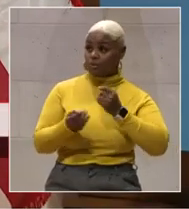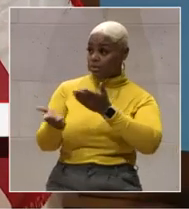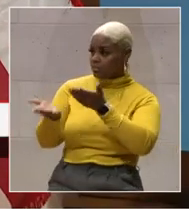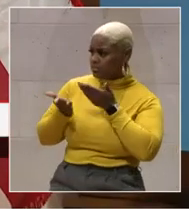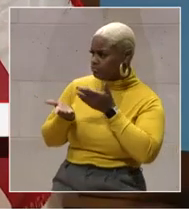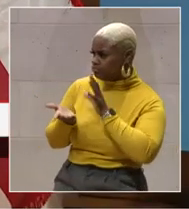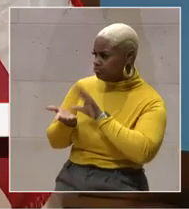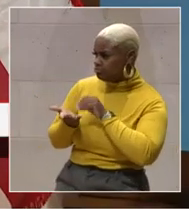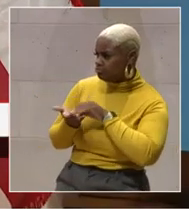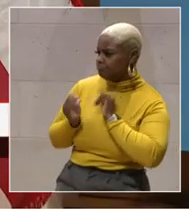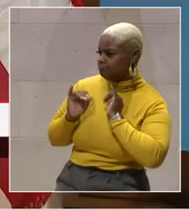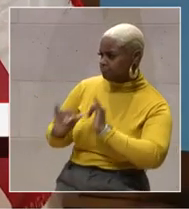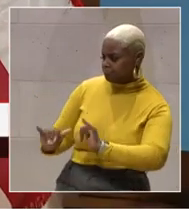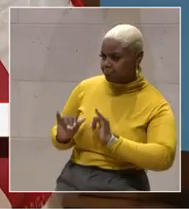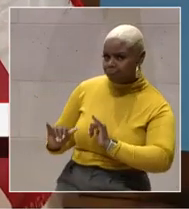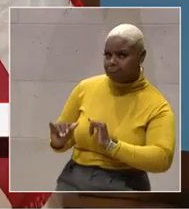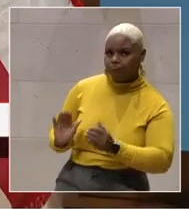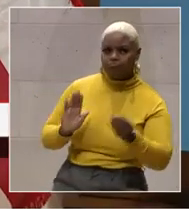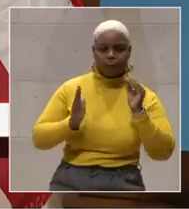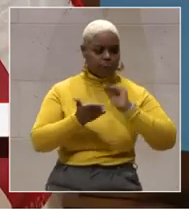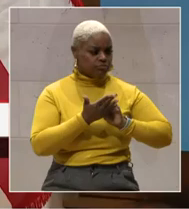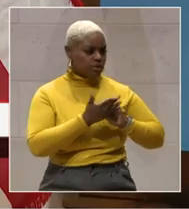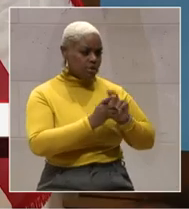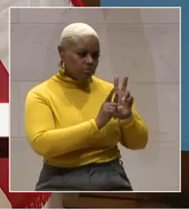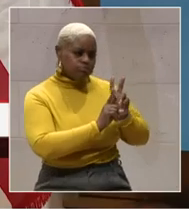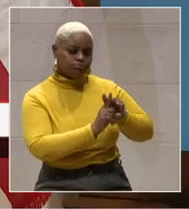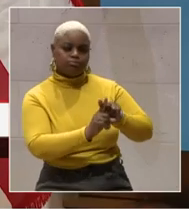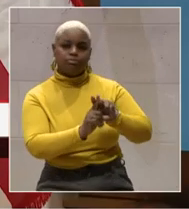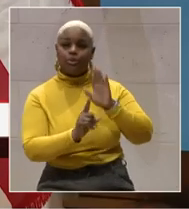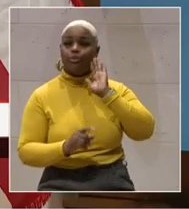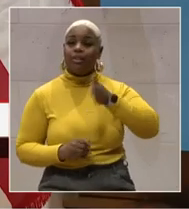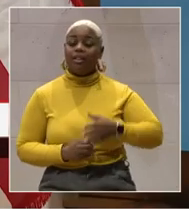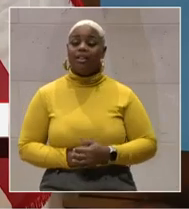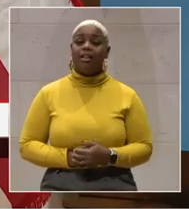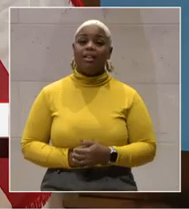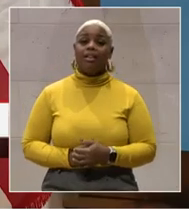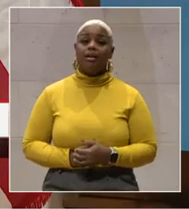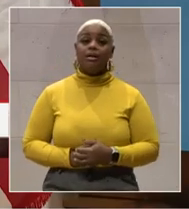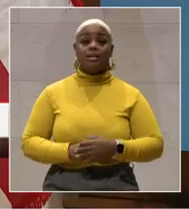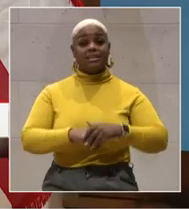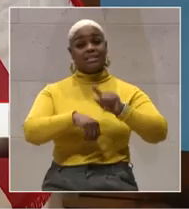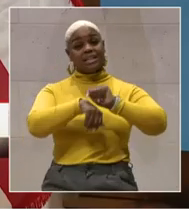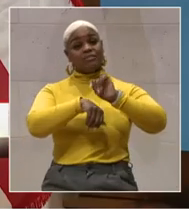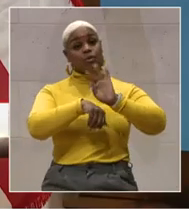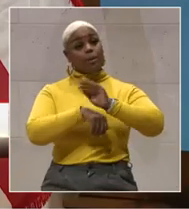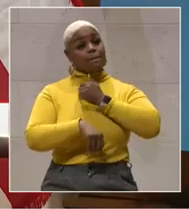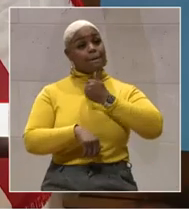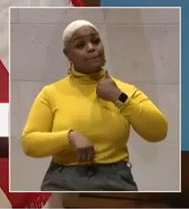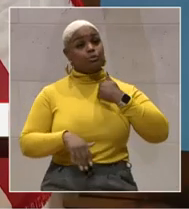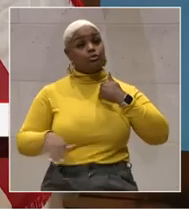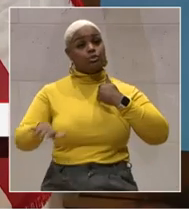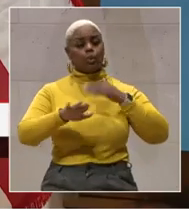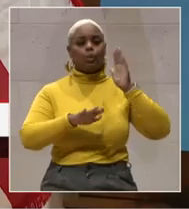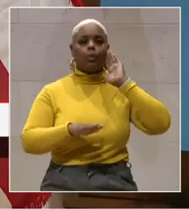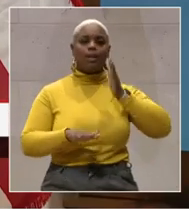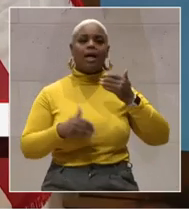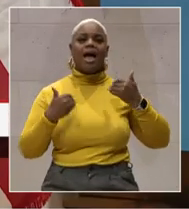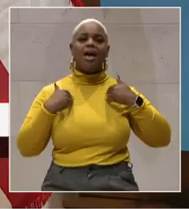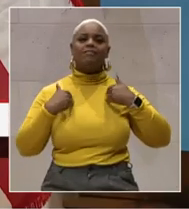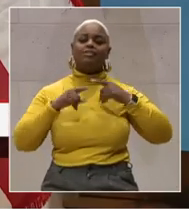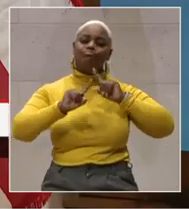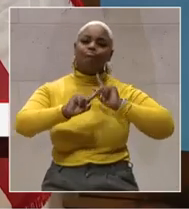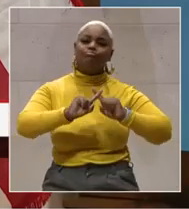the NLC's help. Task force members will represent the diverse set of